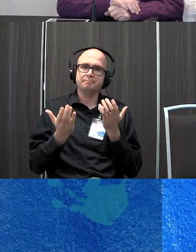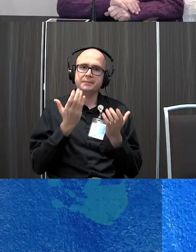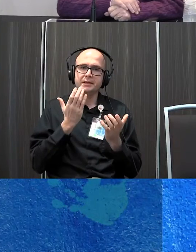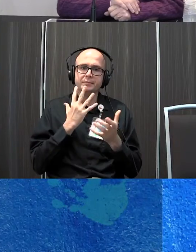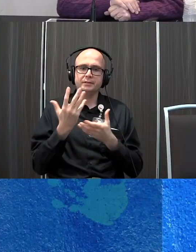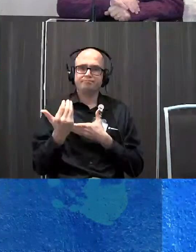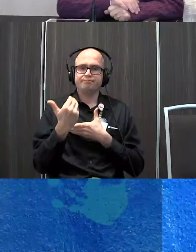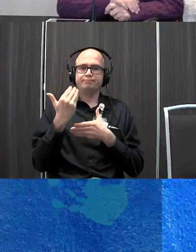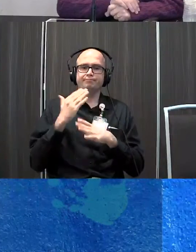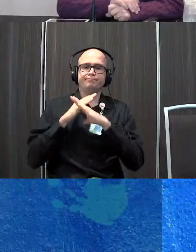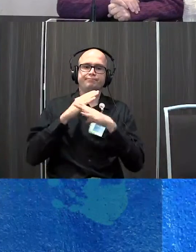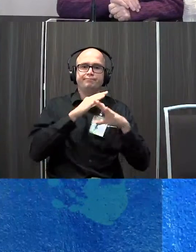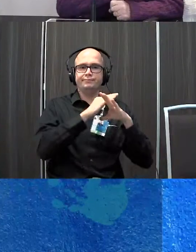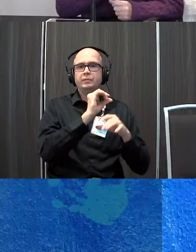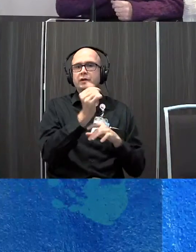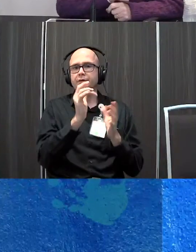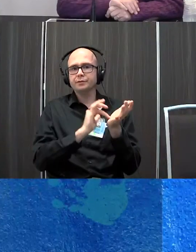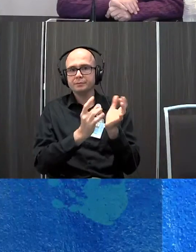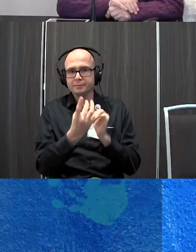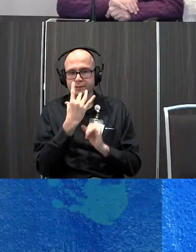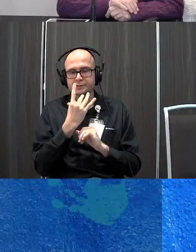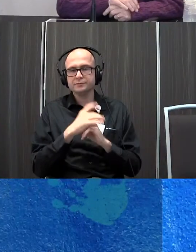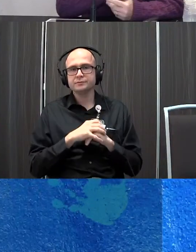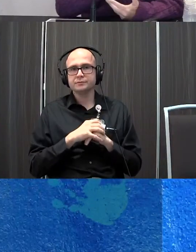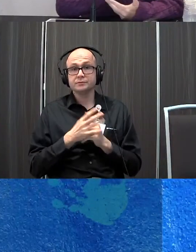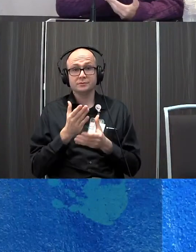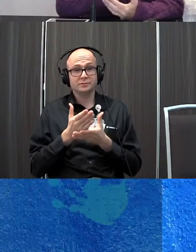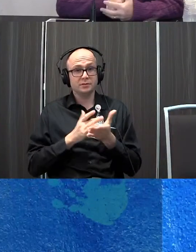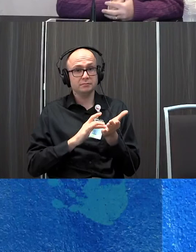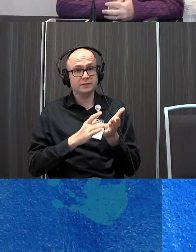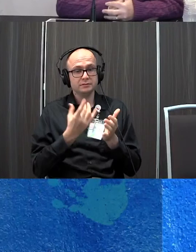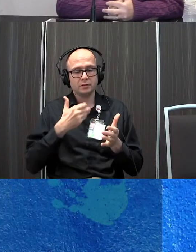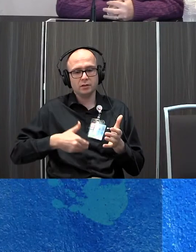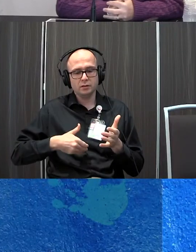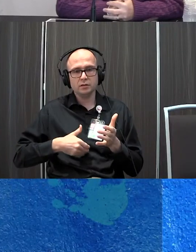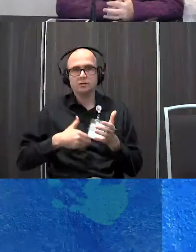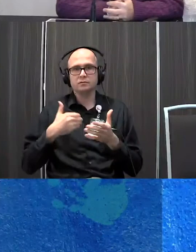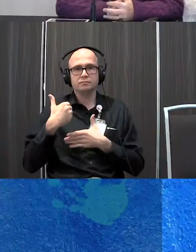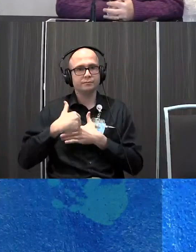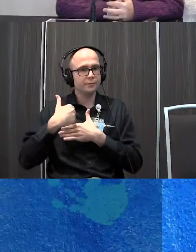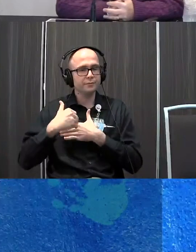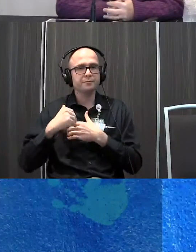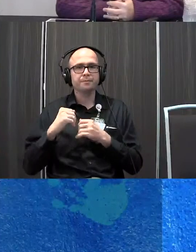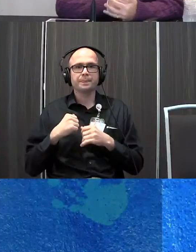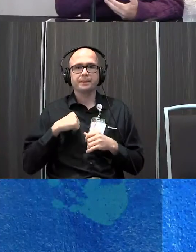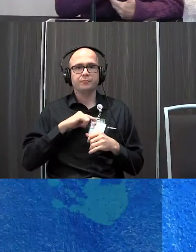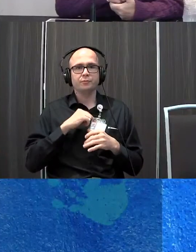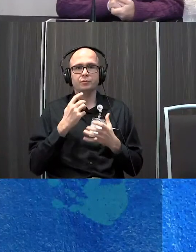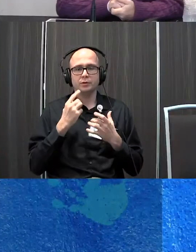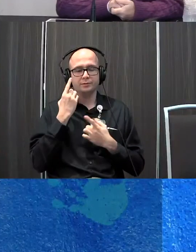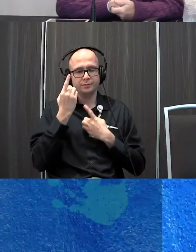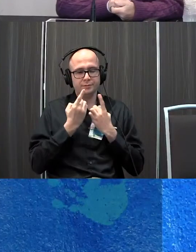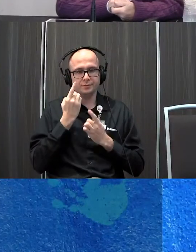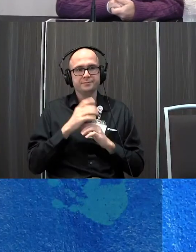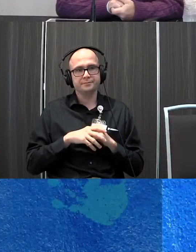interfere with other medications or other symptoms. So some medications have a lot of GI side effects, and we want to kind of, think that